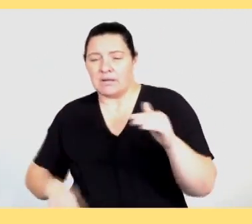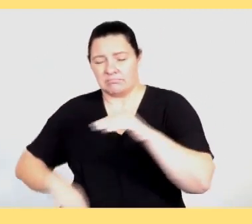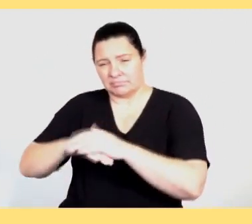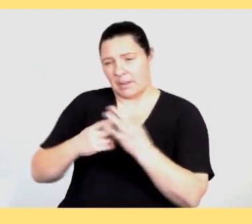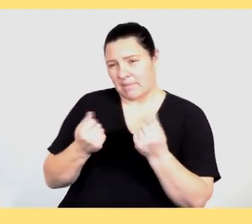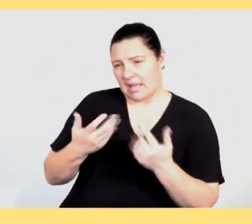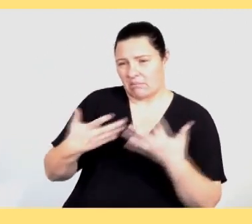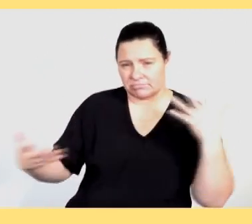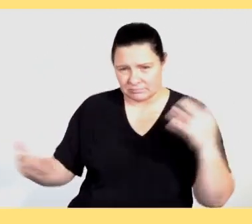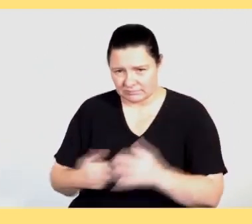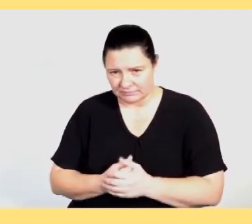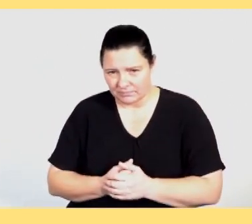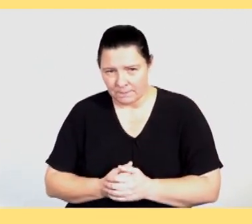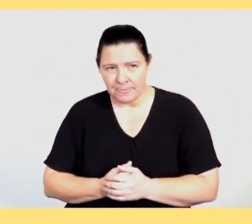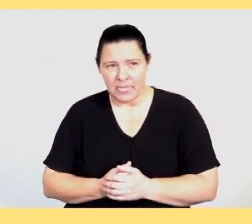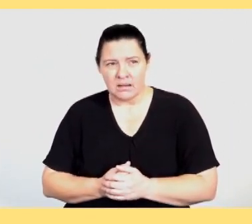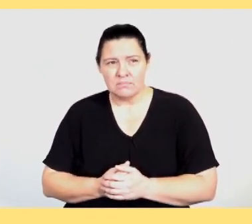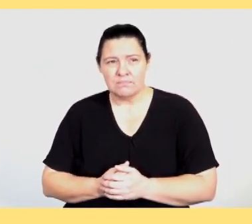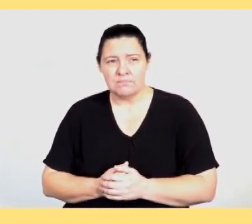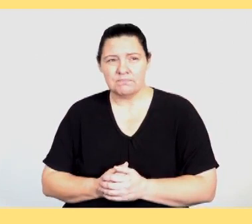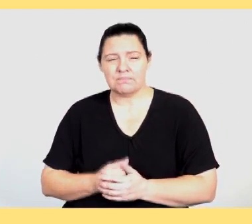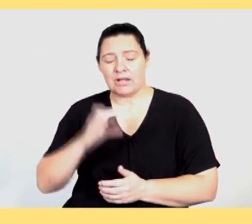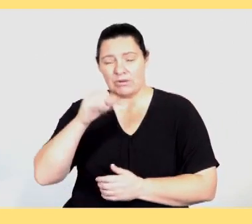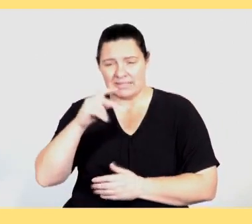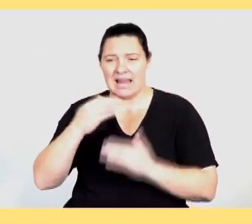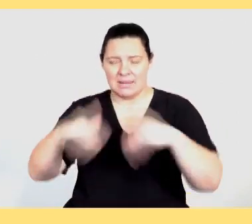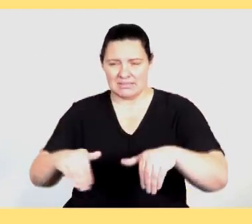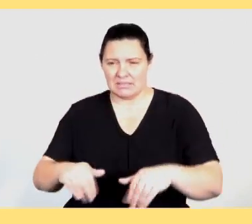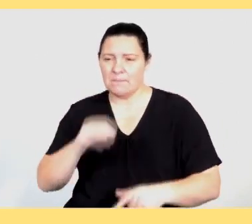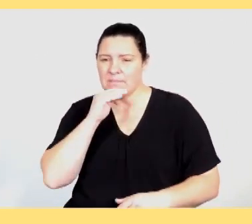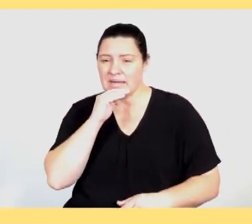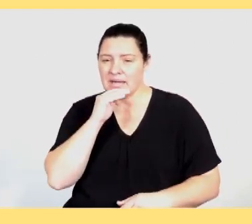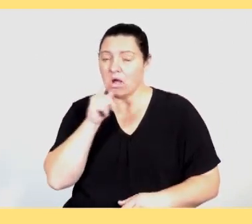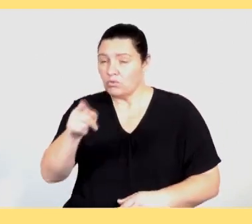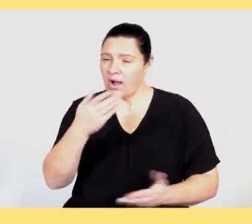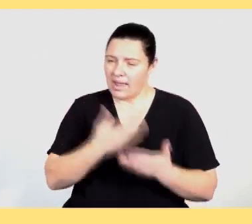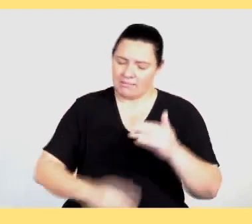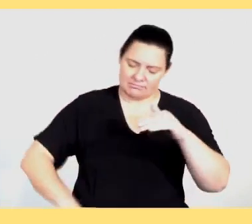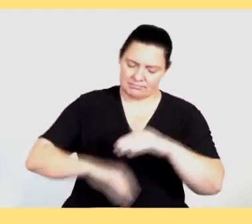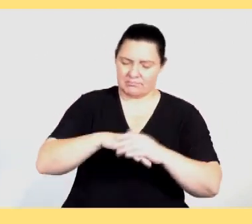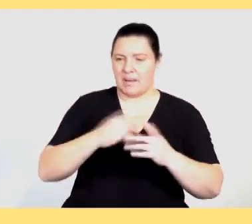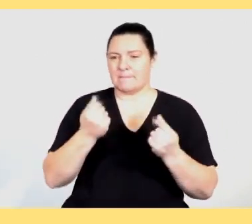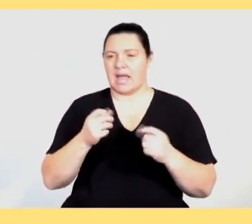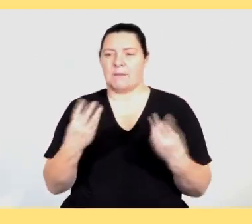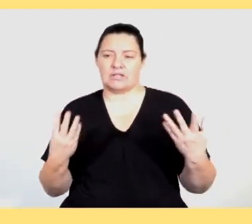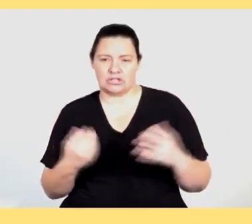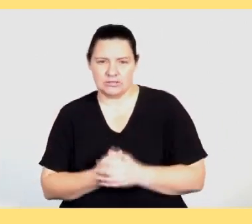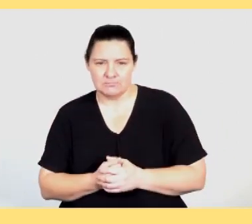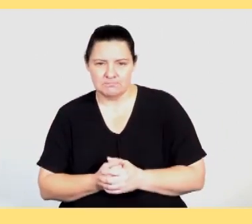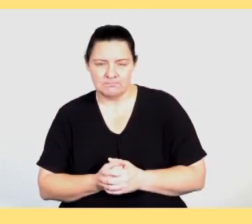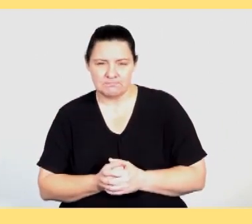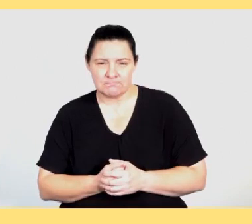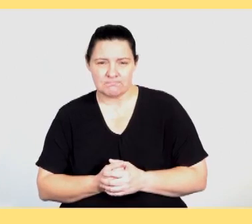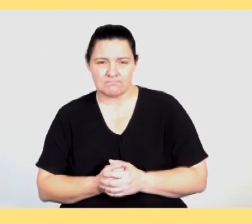allowed for them to pay their account. And then there is the credit limit, which is the maximum amount that debtors